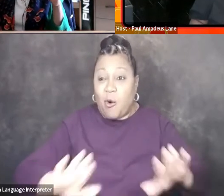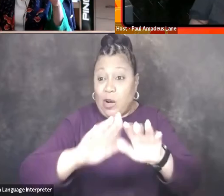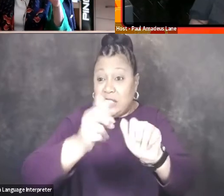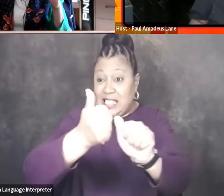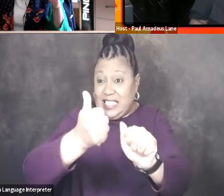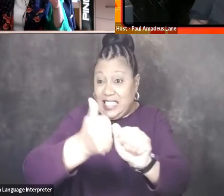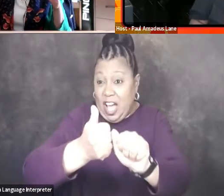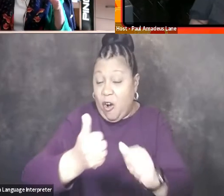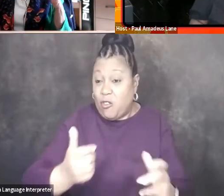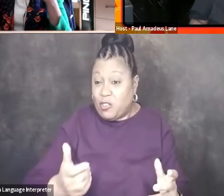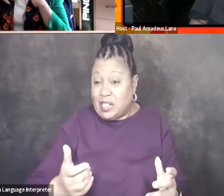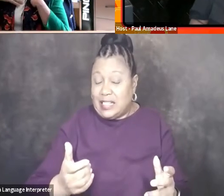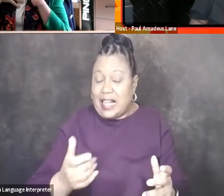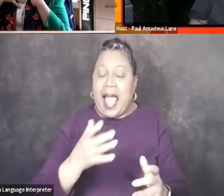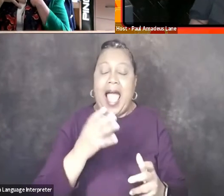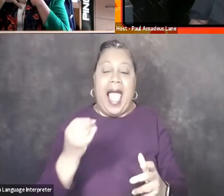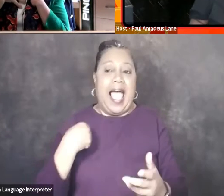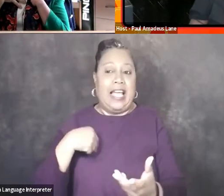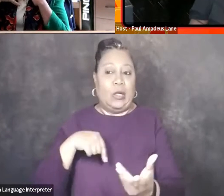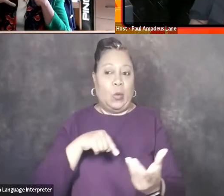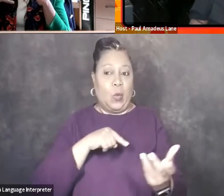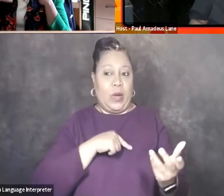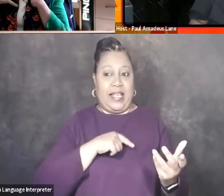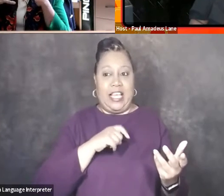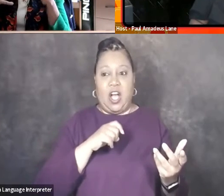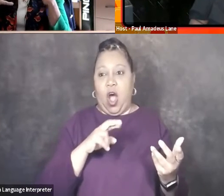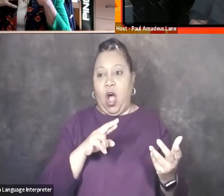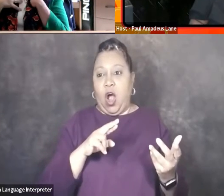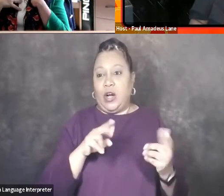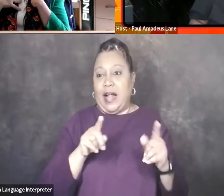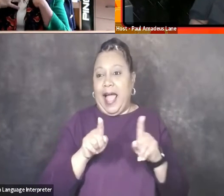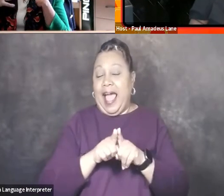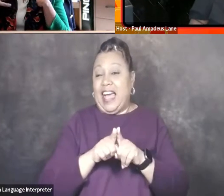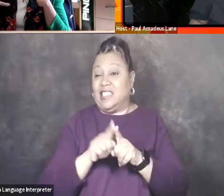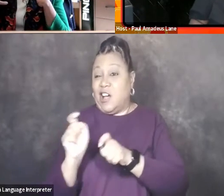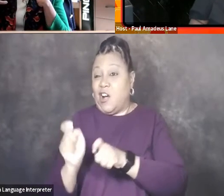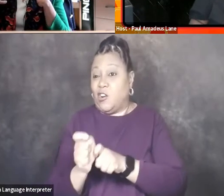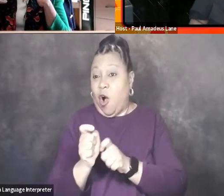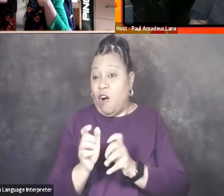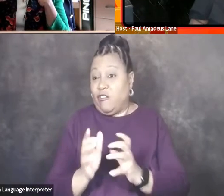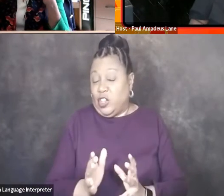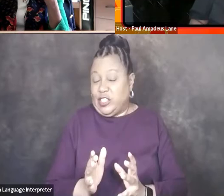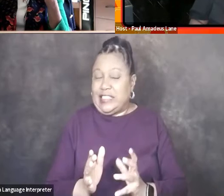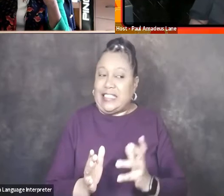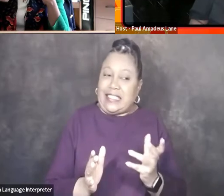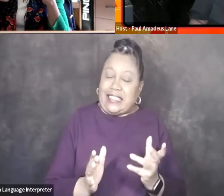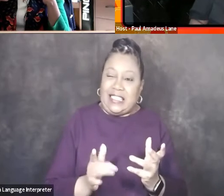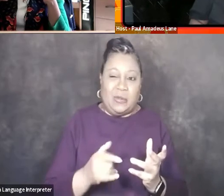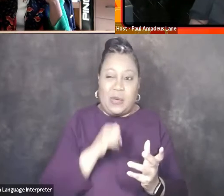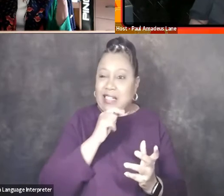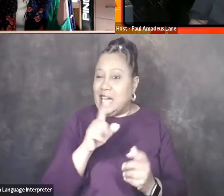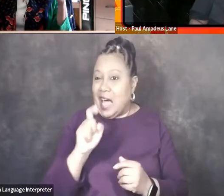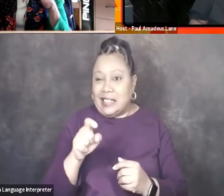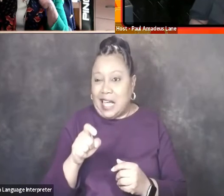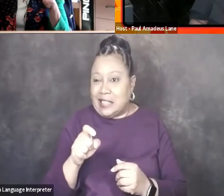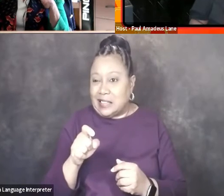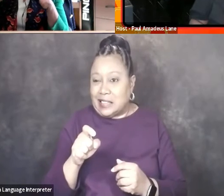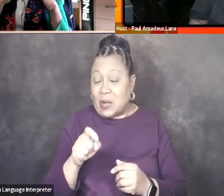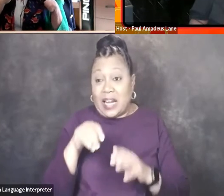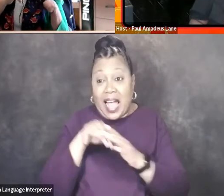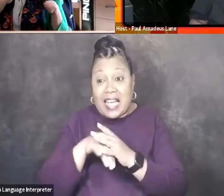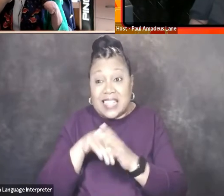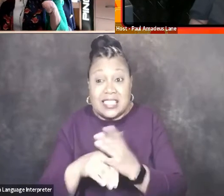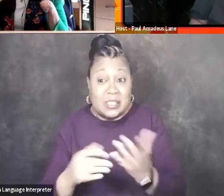itself. And we are, as golfers, we're not necessarily